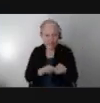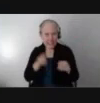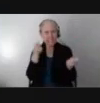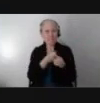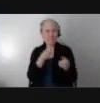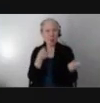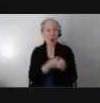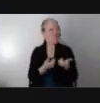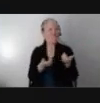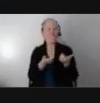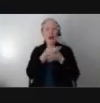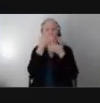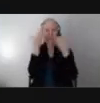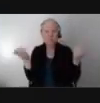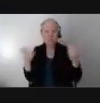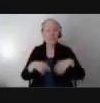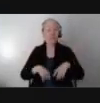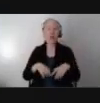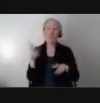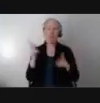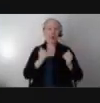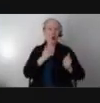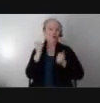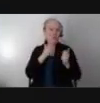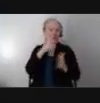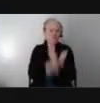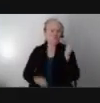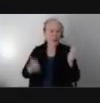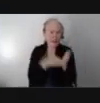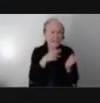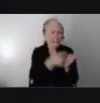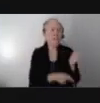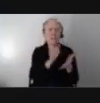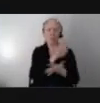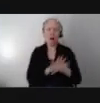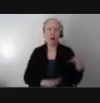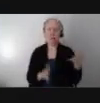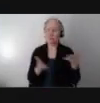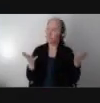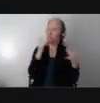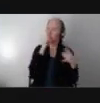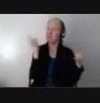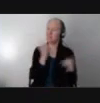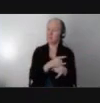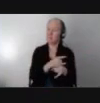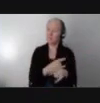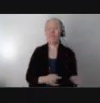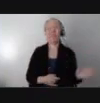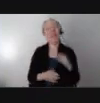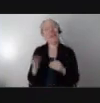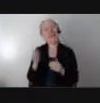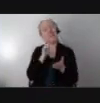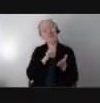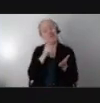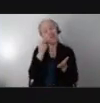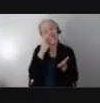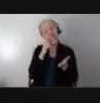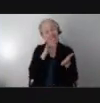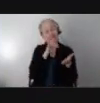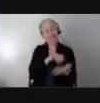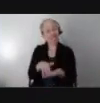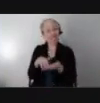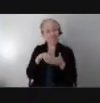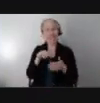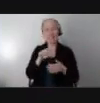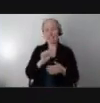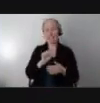that he encountered within the engineering program. And a recent study of science, technology, and engineering math students at